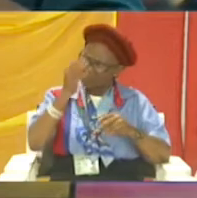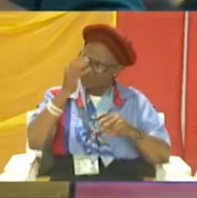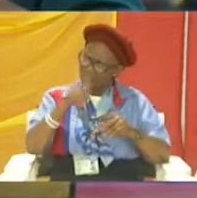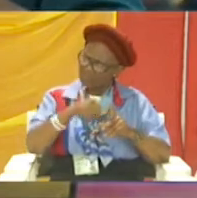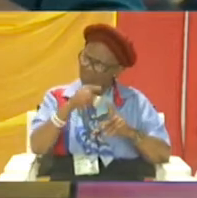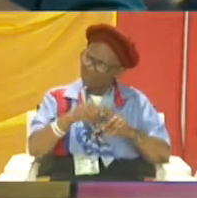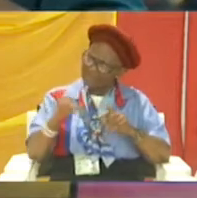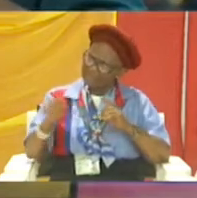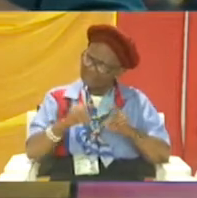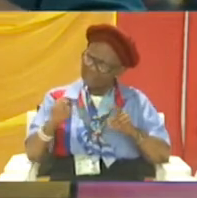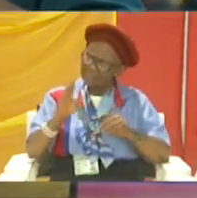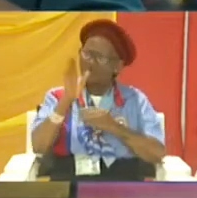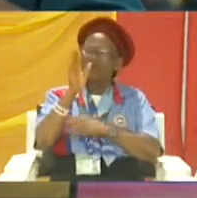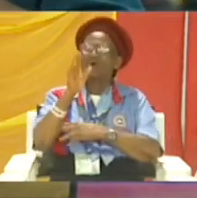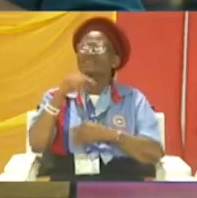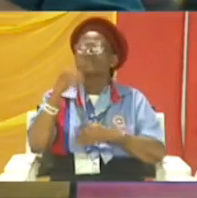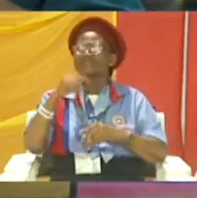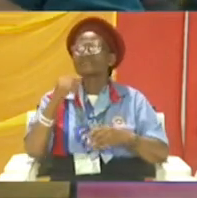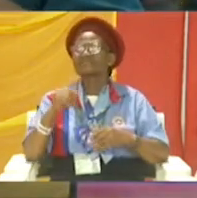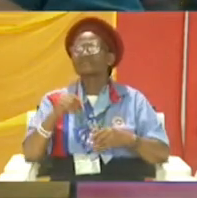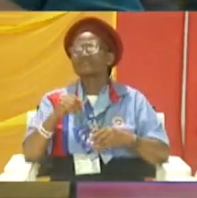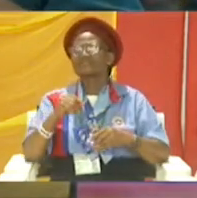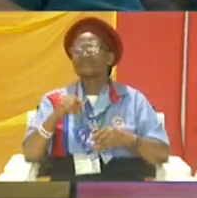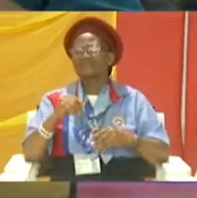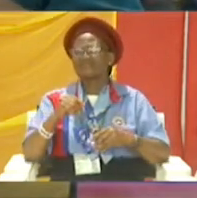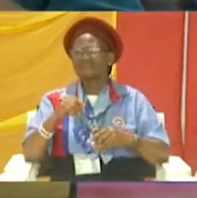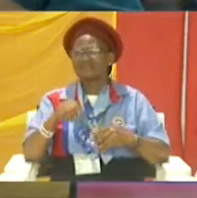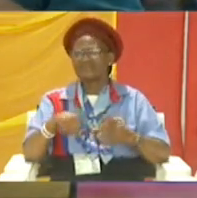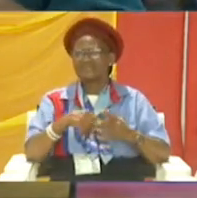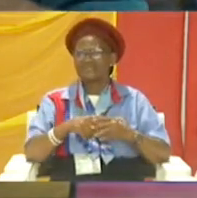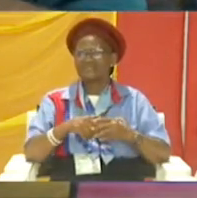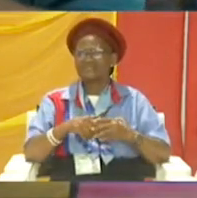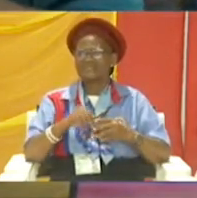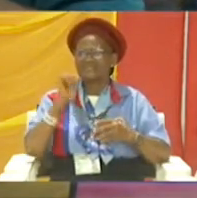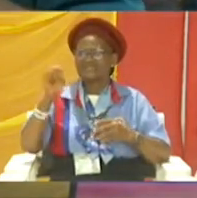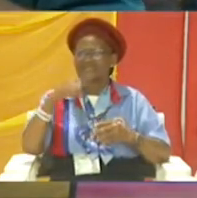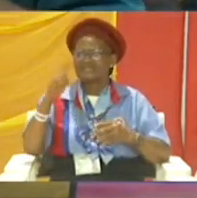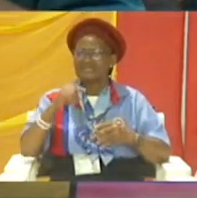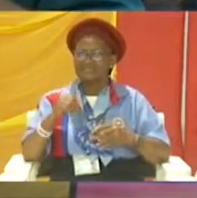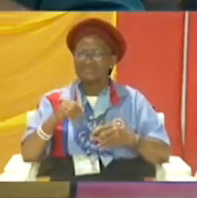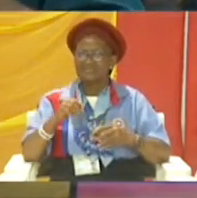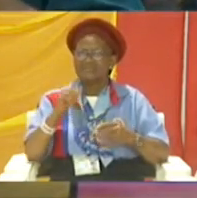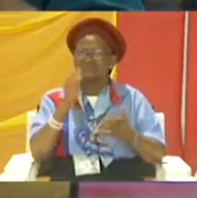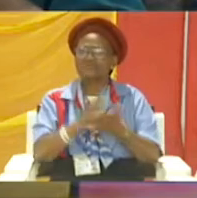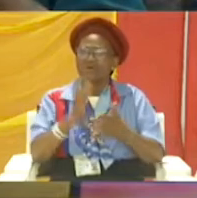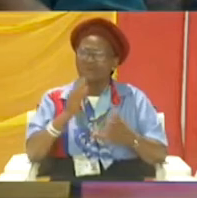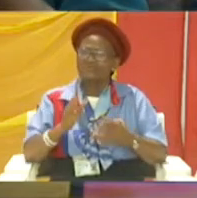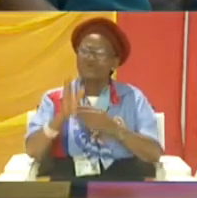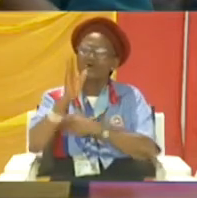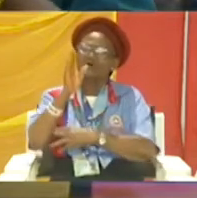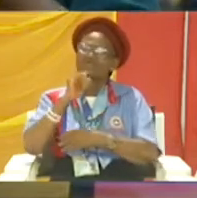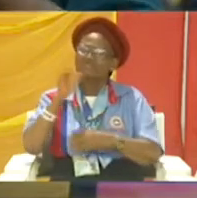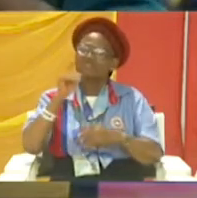said, she, God is talking. I said, I can't hear anything.